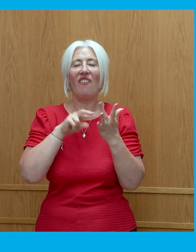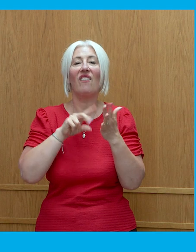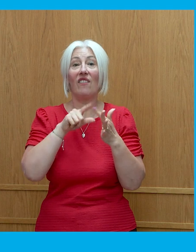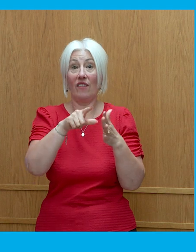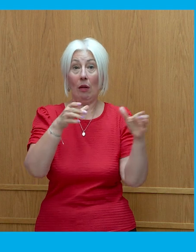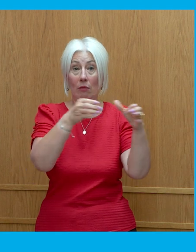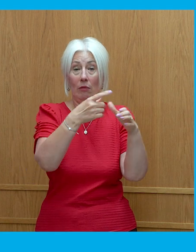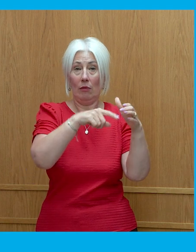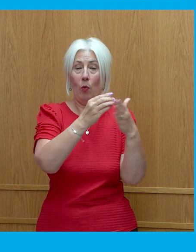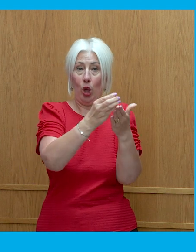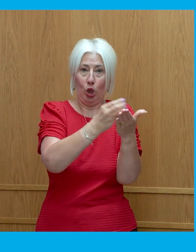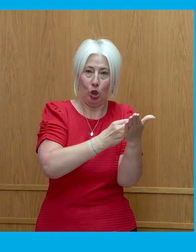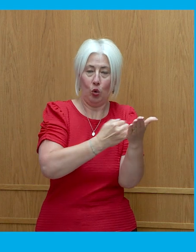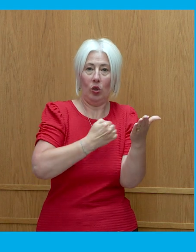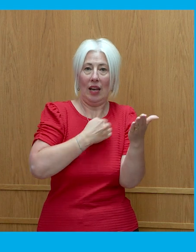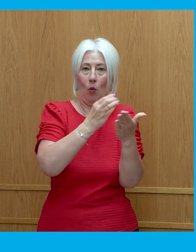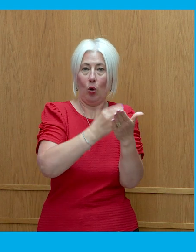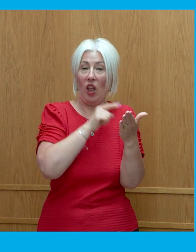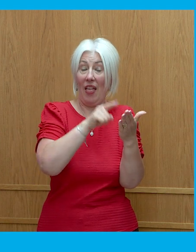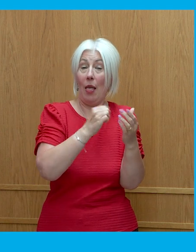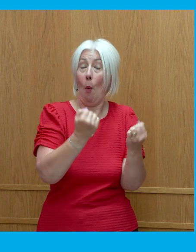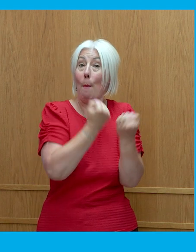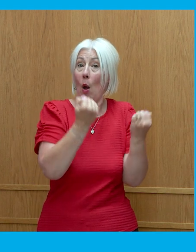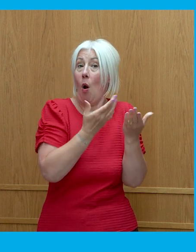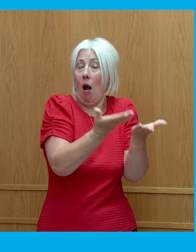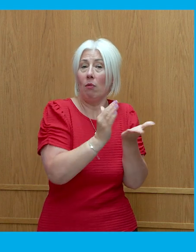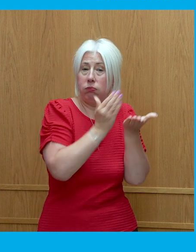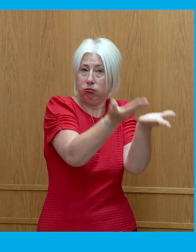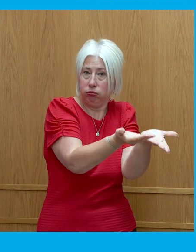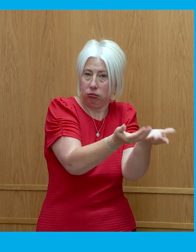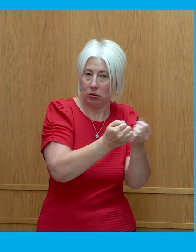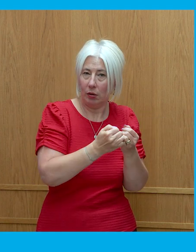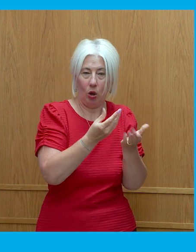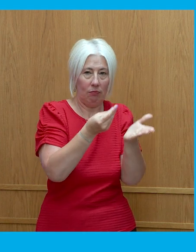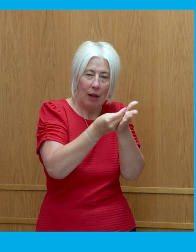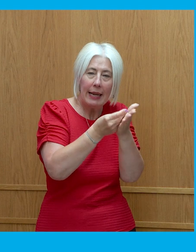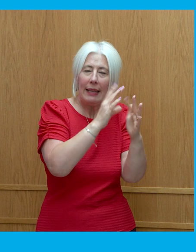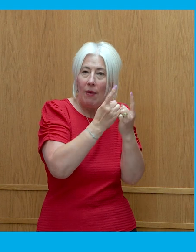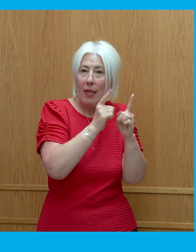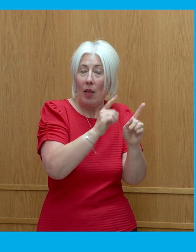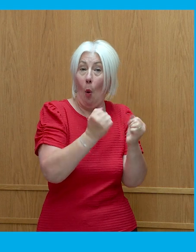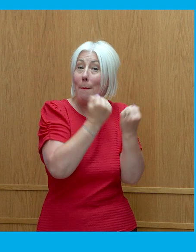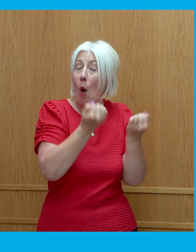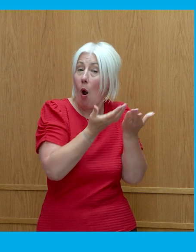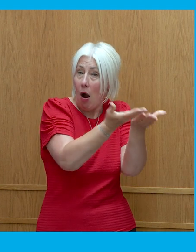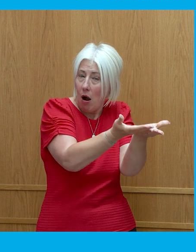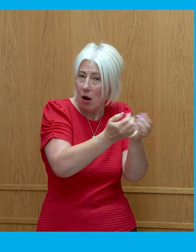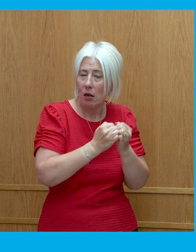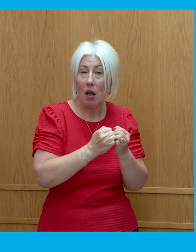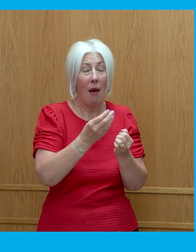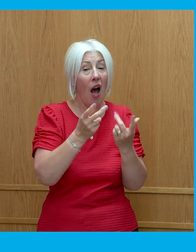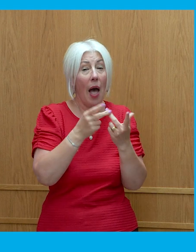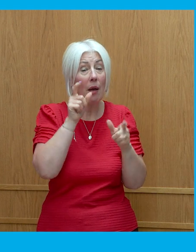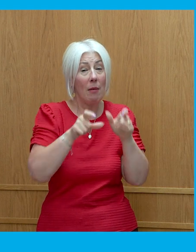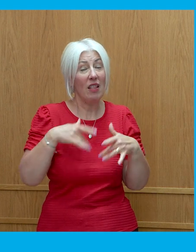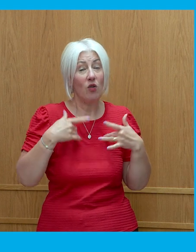in the Constitution and our Constitution is given the most power, power of the purse, et cetera. But there's some people have different